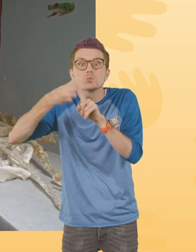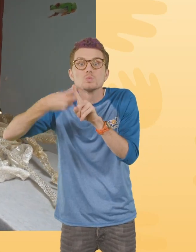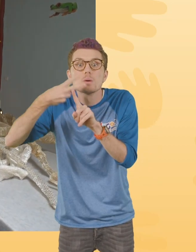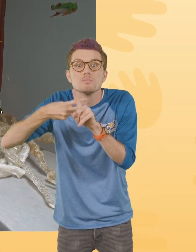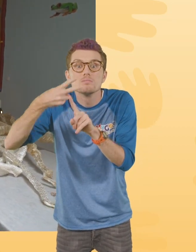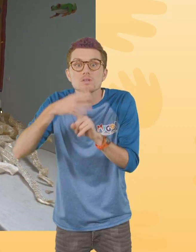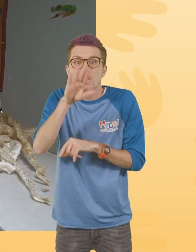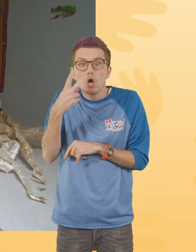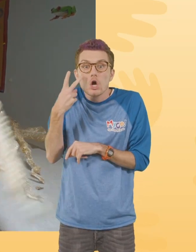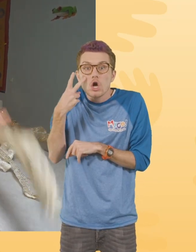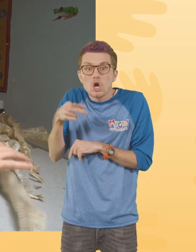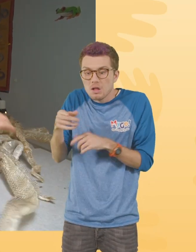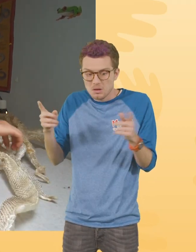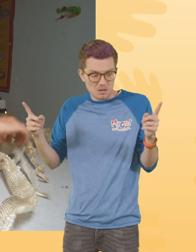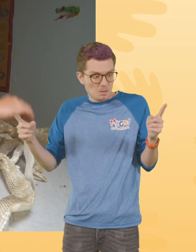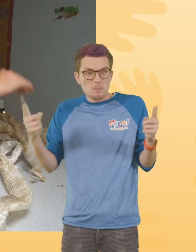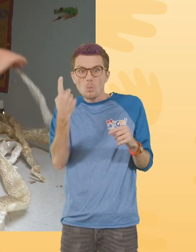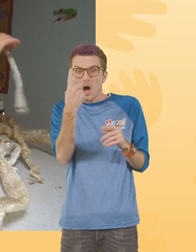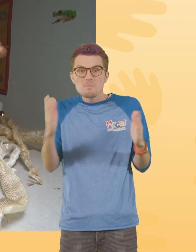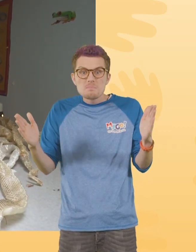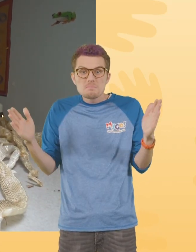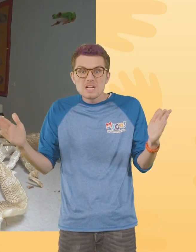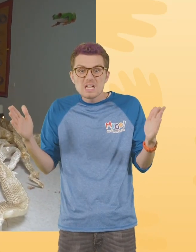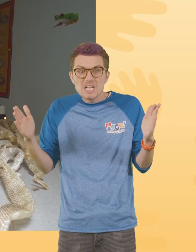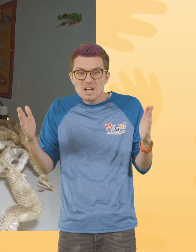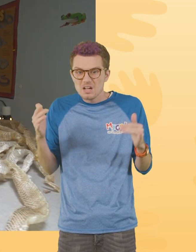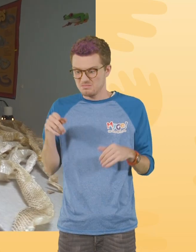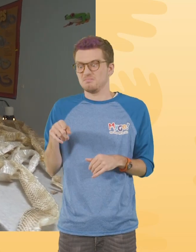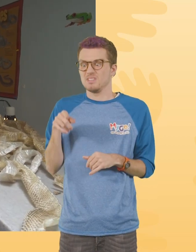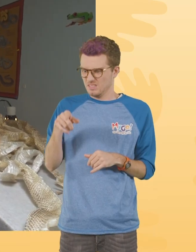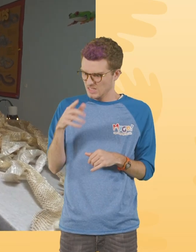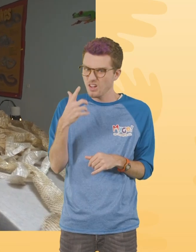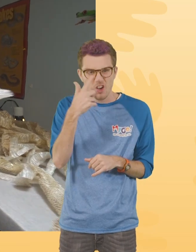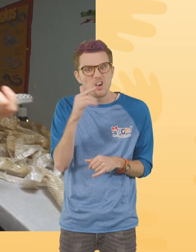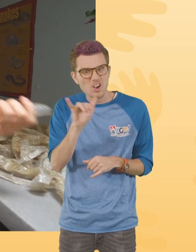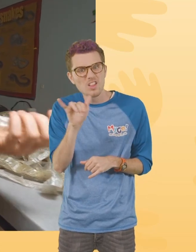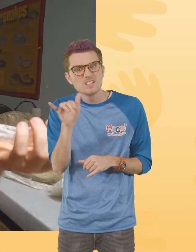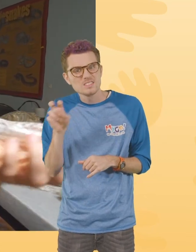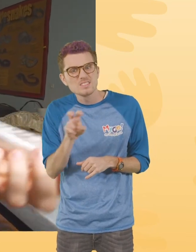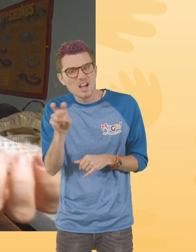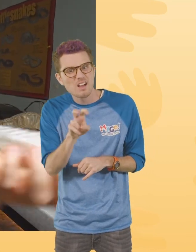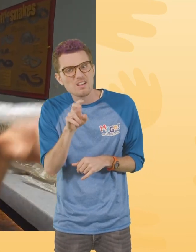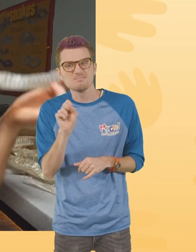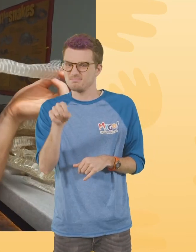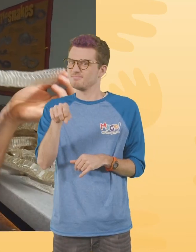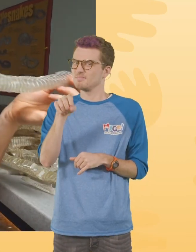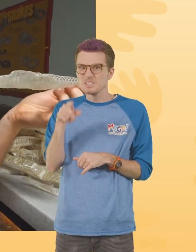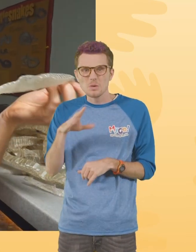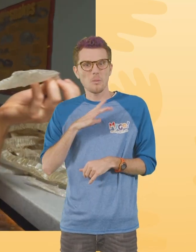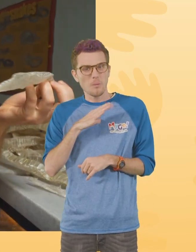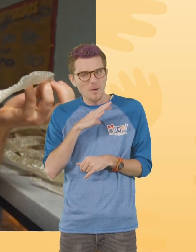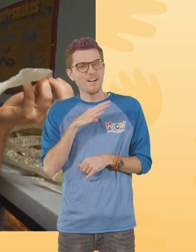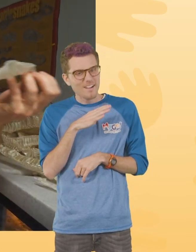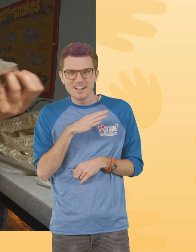every couple months. Look at that. And they're all in one piece. Look, doesn't that look like a snake?